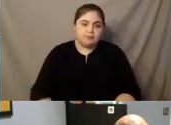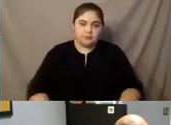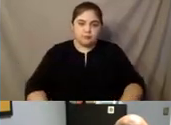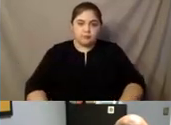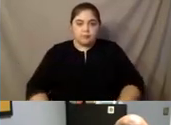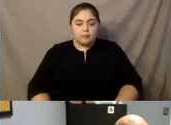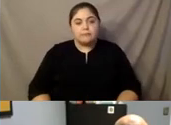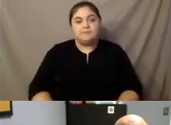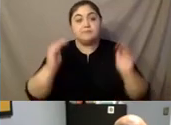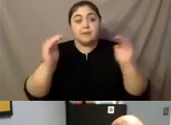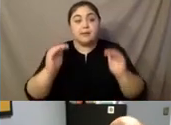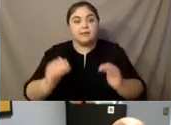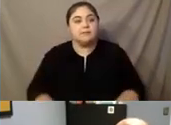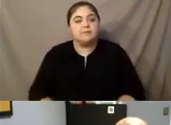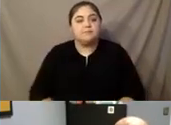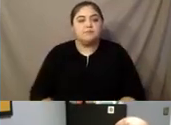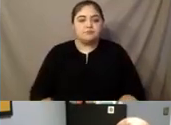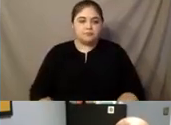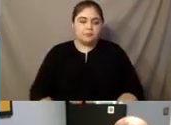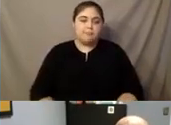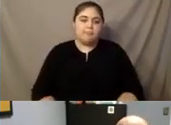Next slide, Lori.